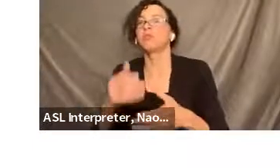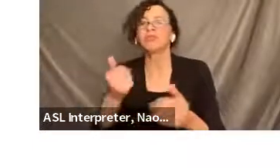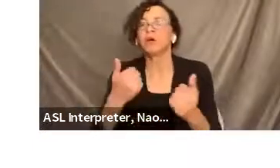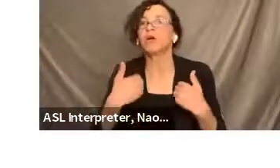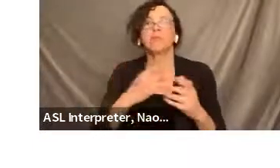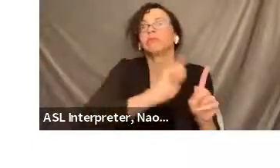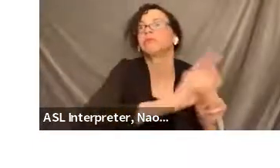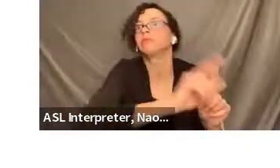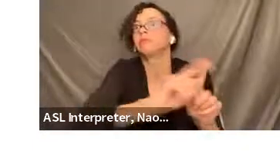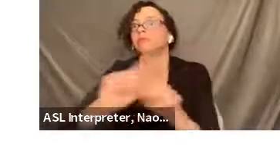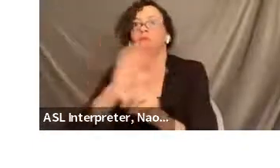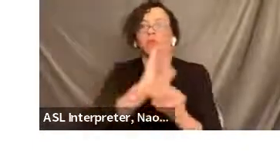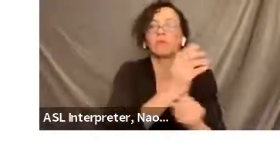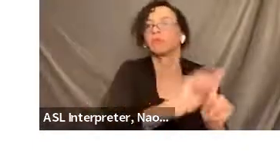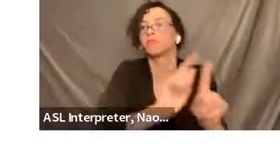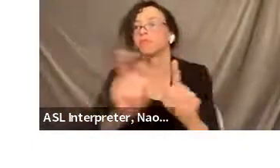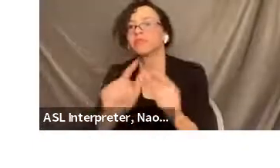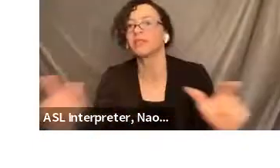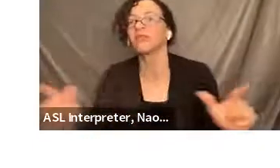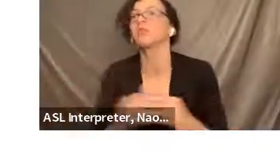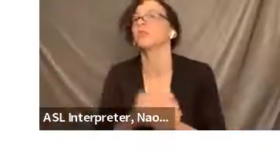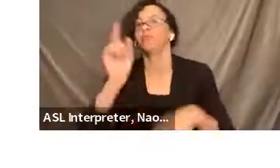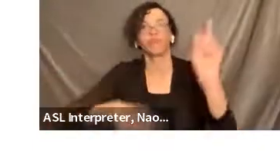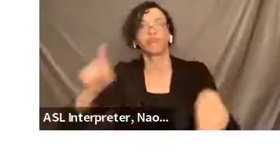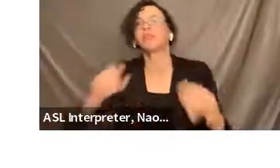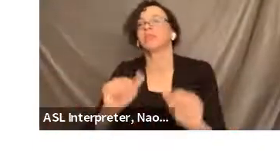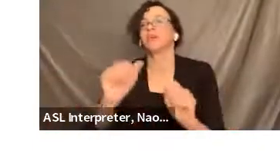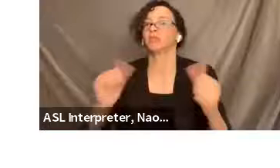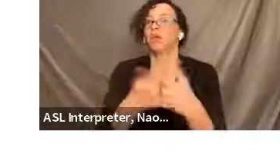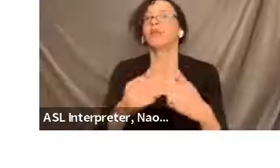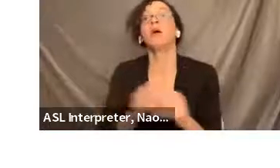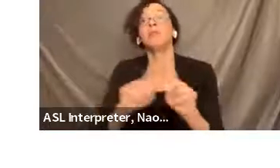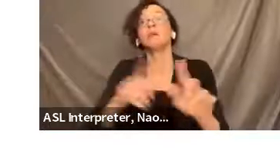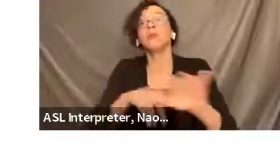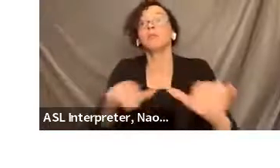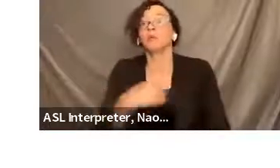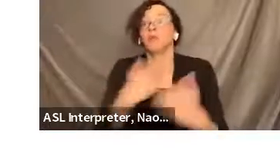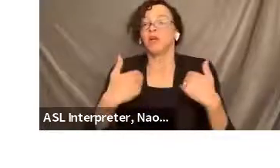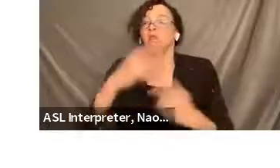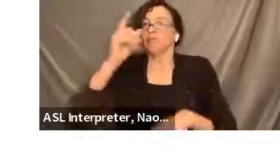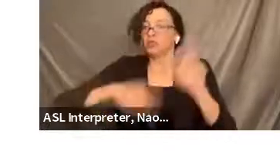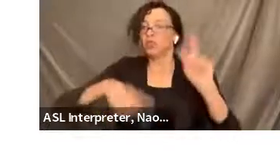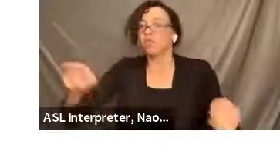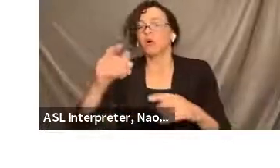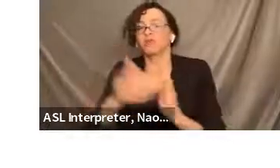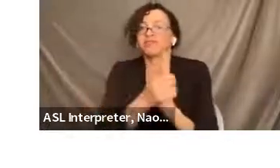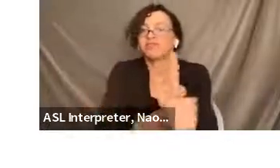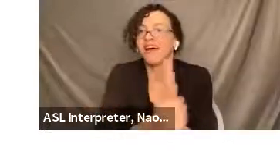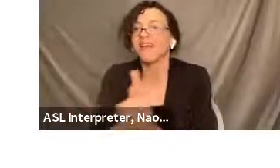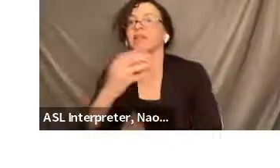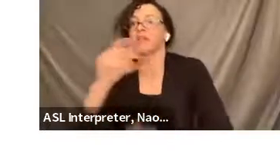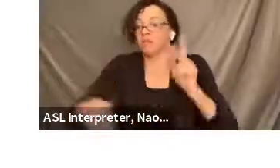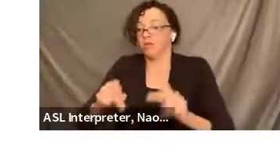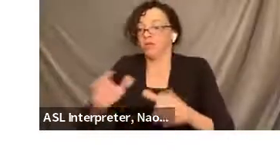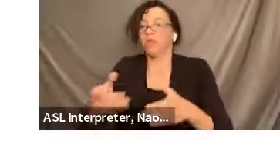challenging. But we also have a diverse pool of talent and people to help meet that need. But we are hoping